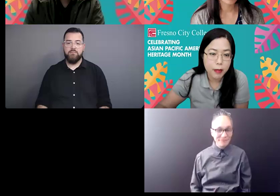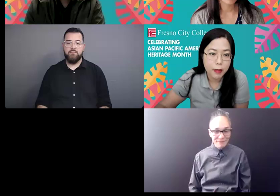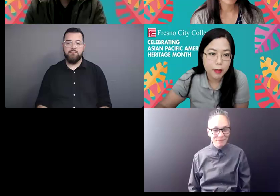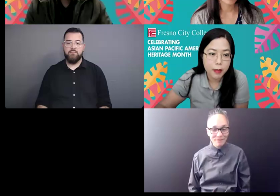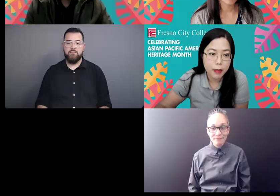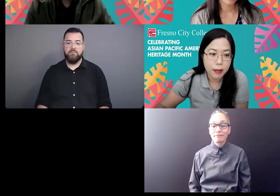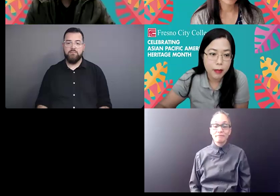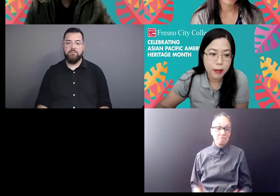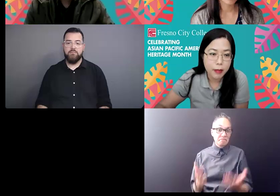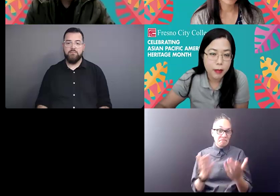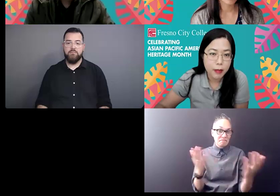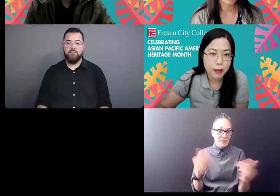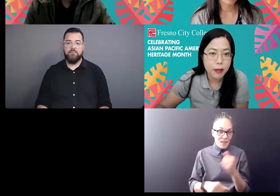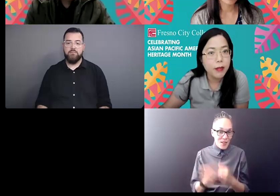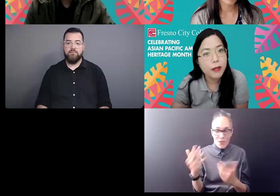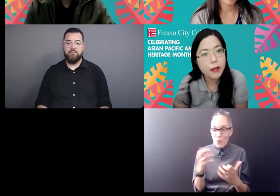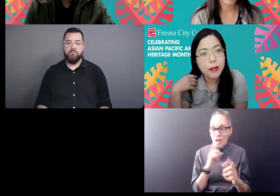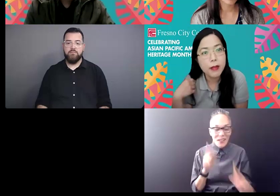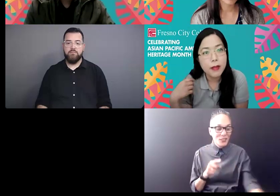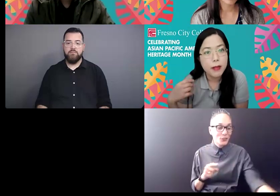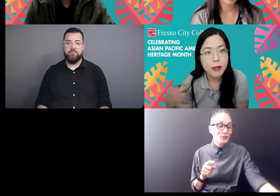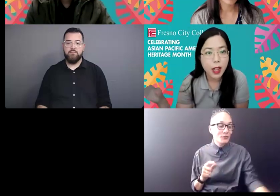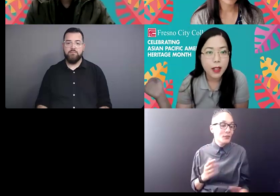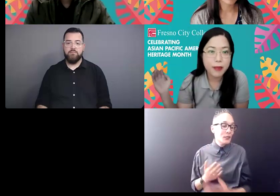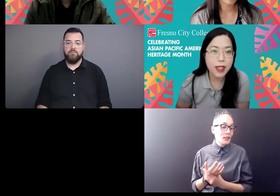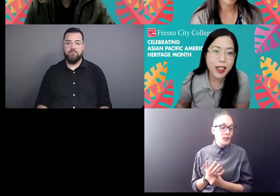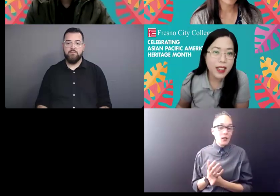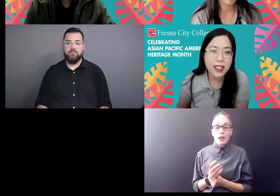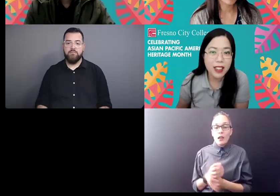Did anybody else want to respond to that question?